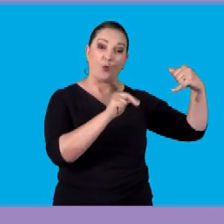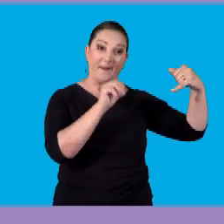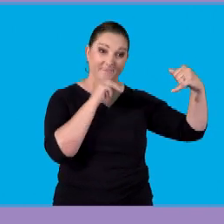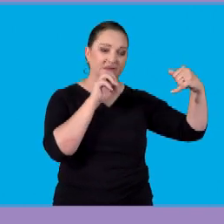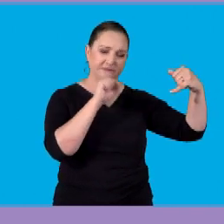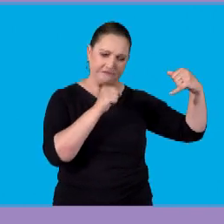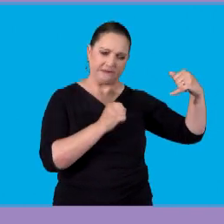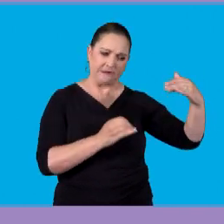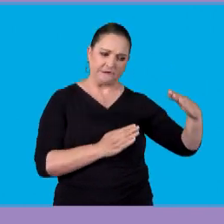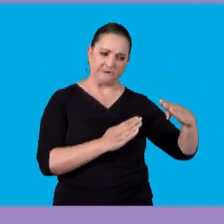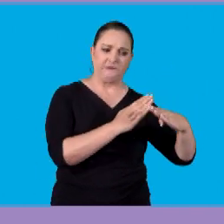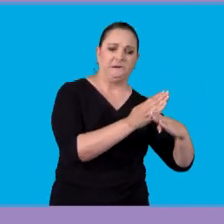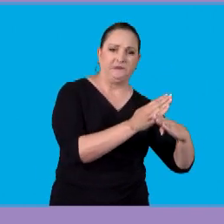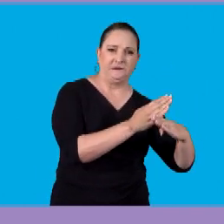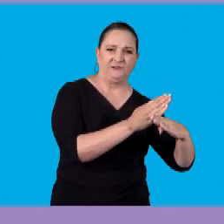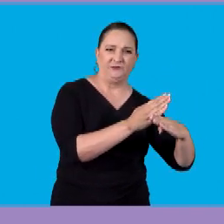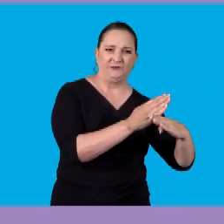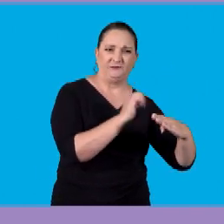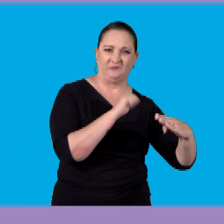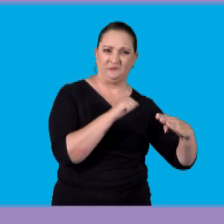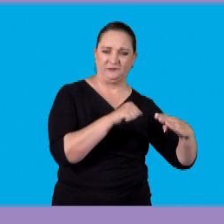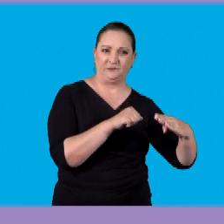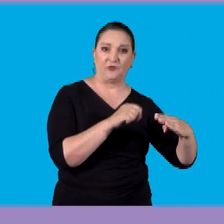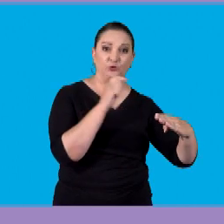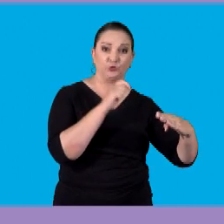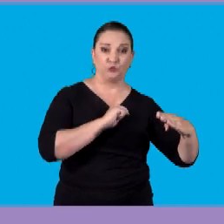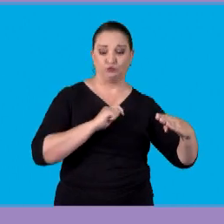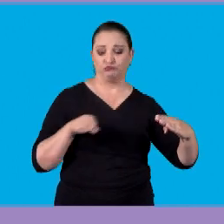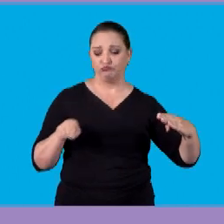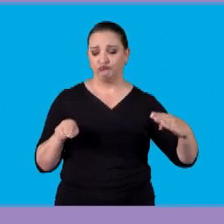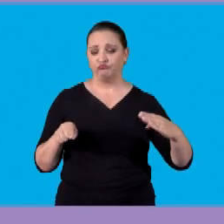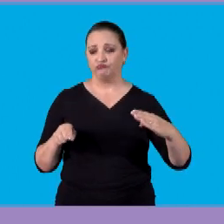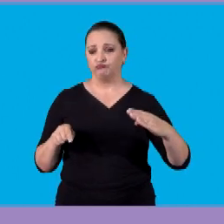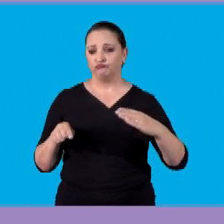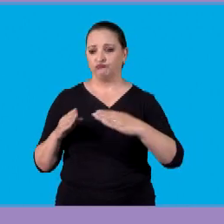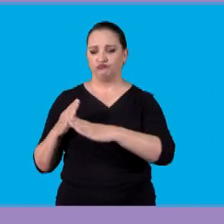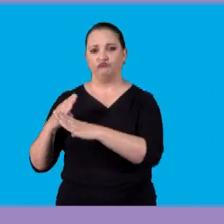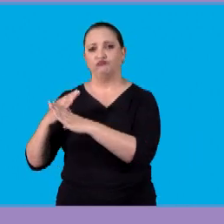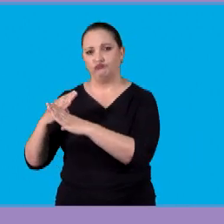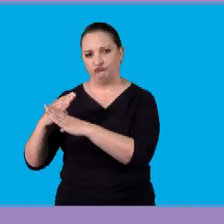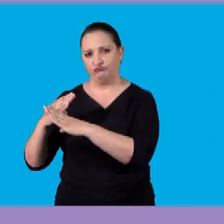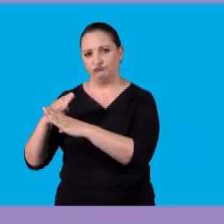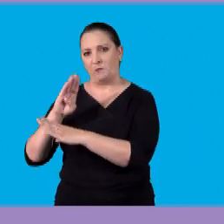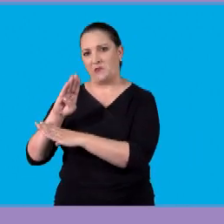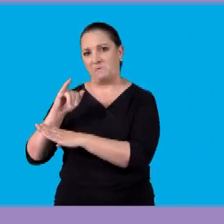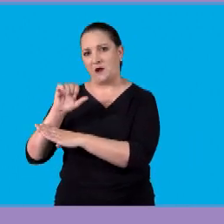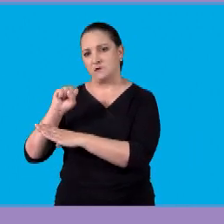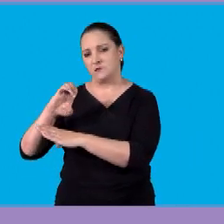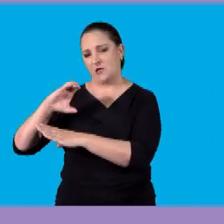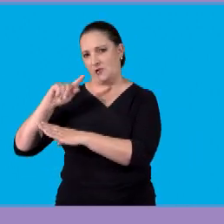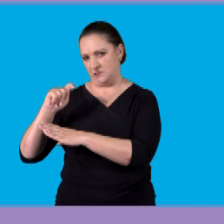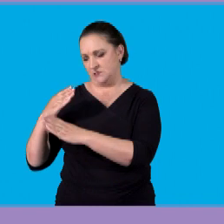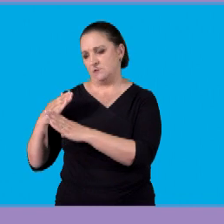yes, they bisect each other, right? Which is also true for a rhombus. Yes, they